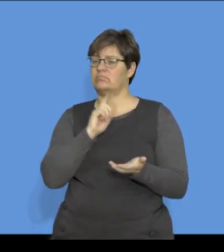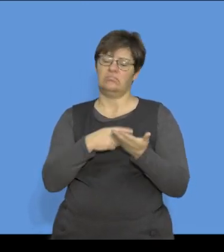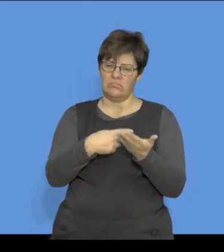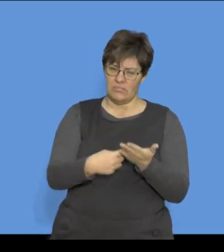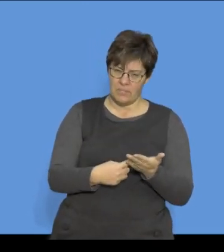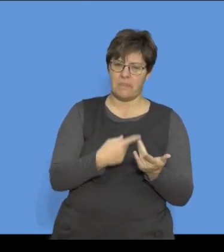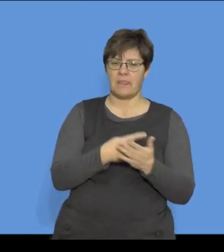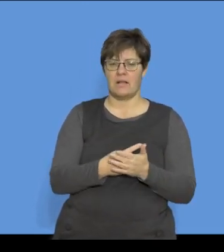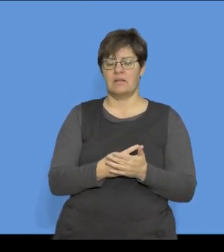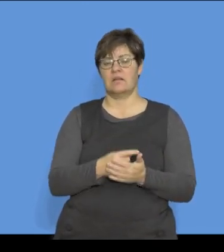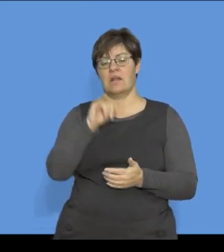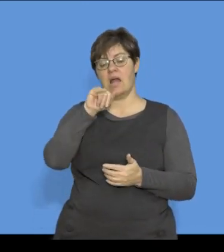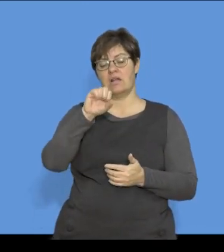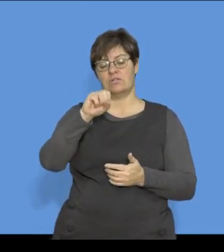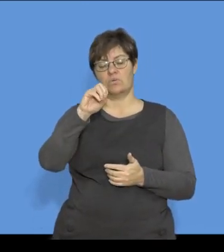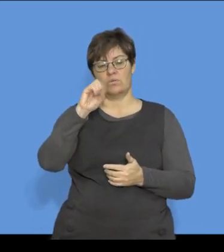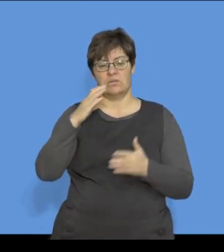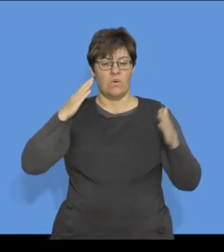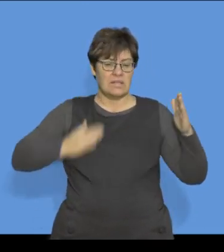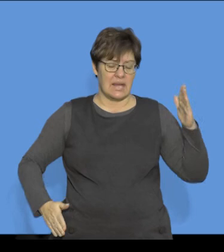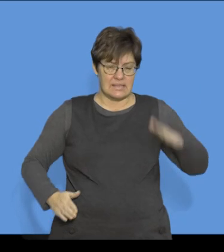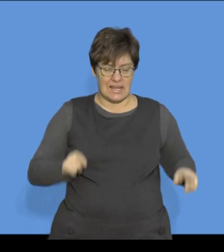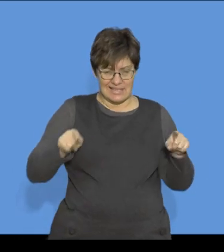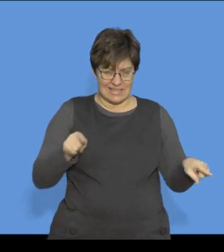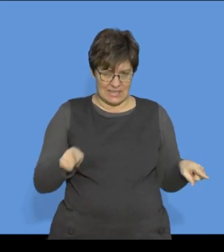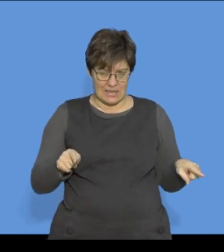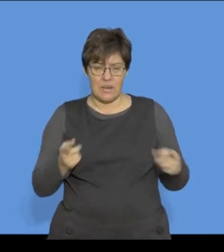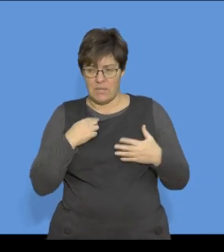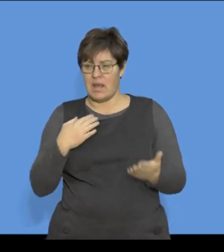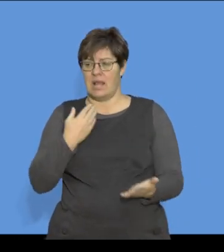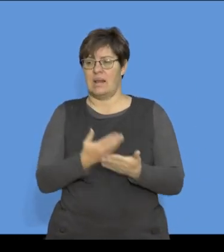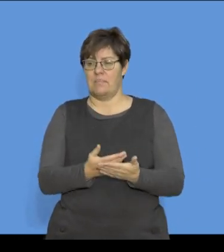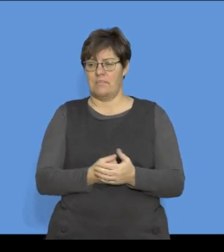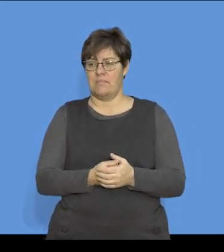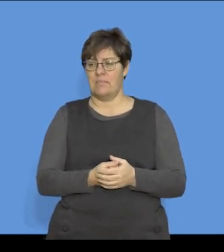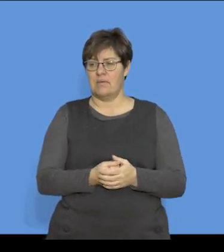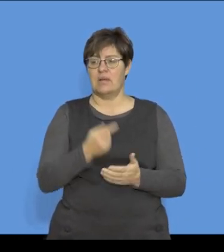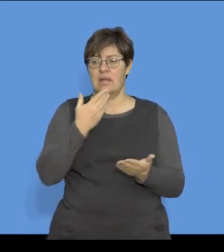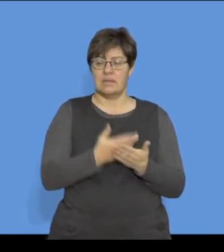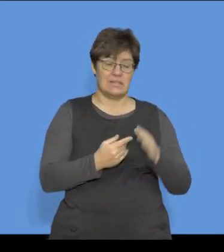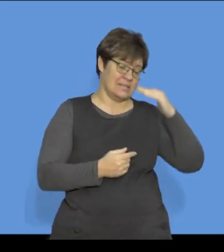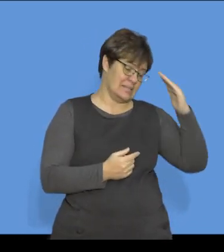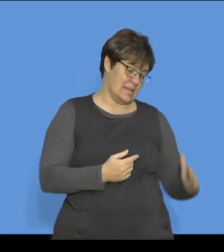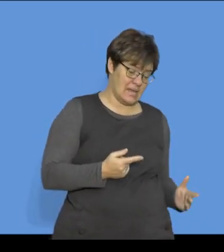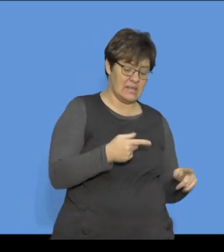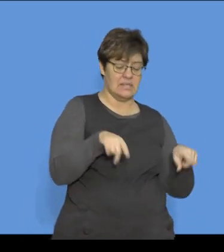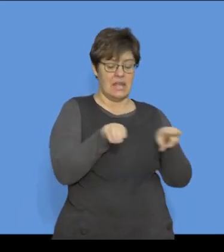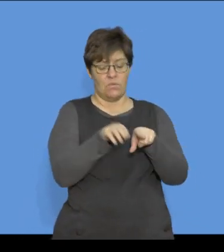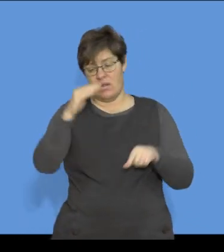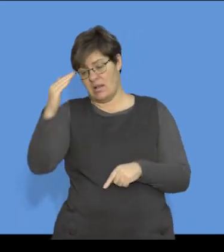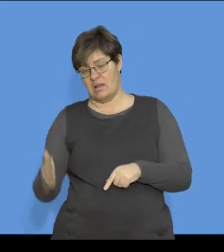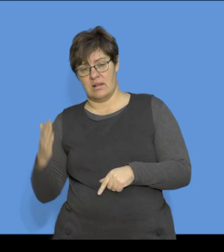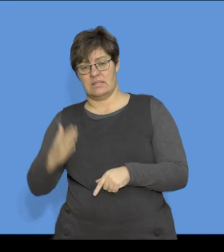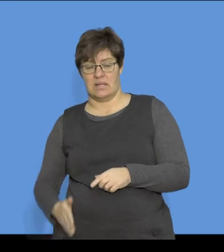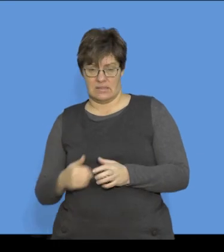an isosceles triangle where you will then make a claim that this side is equal to that side, right? That's